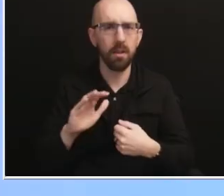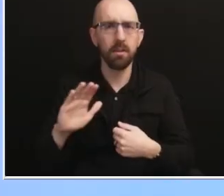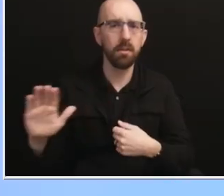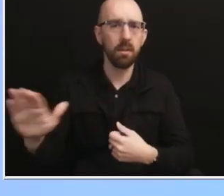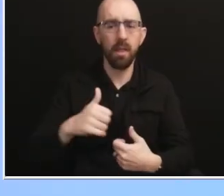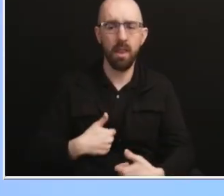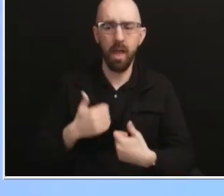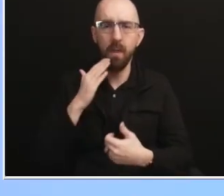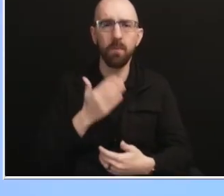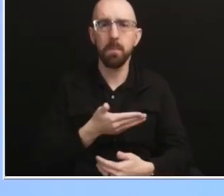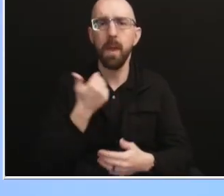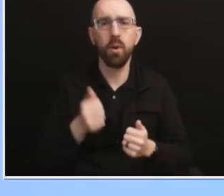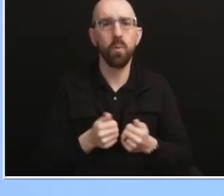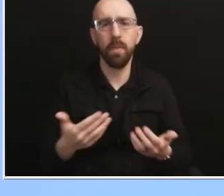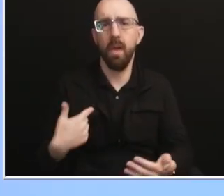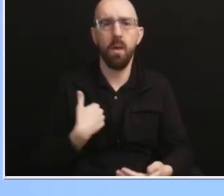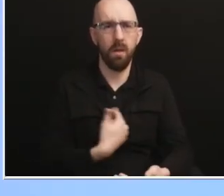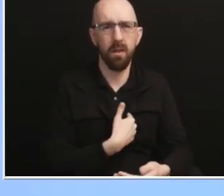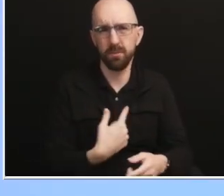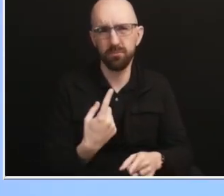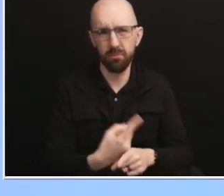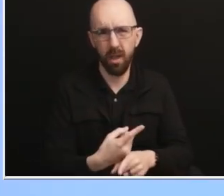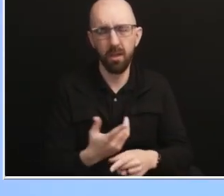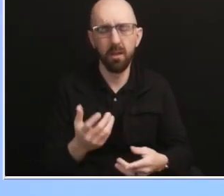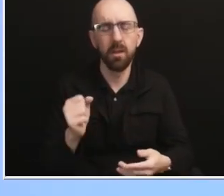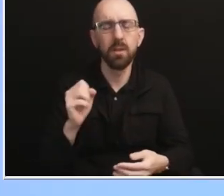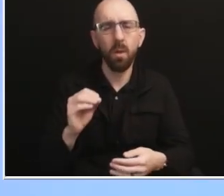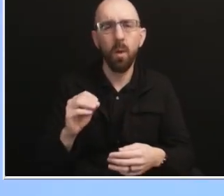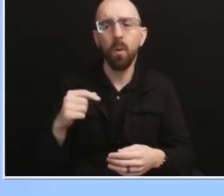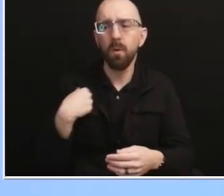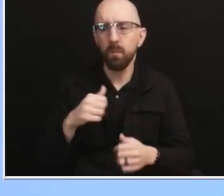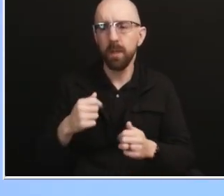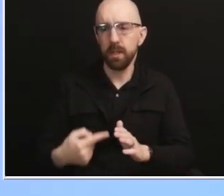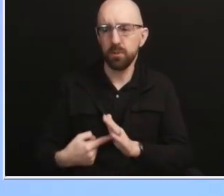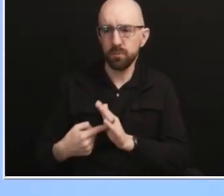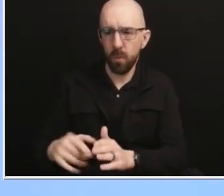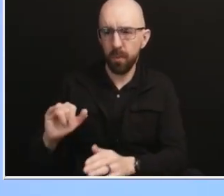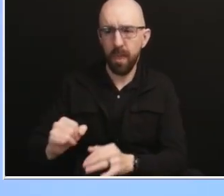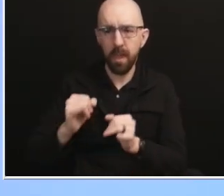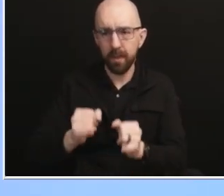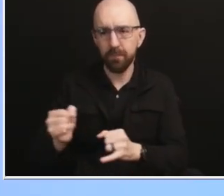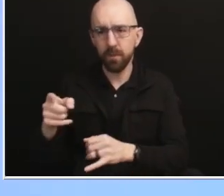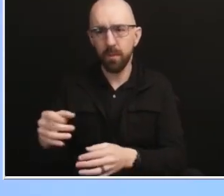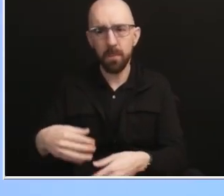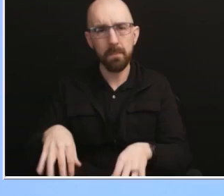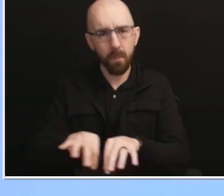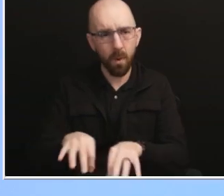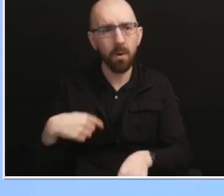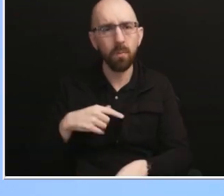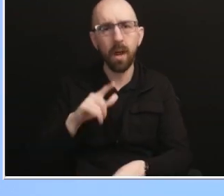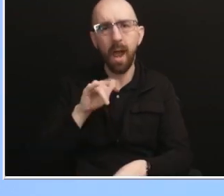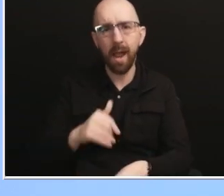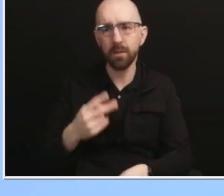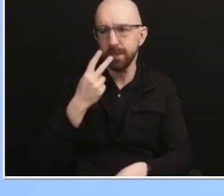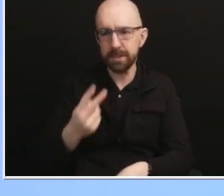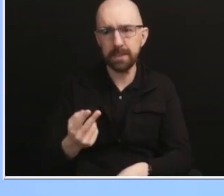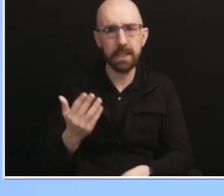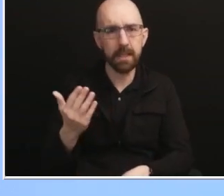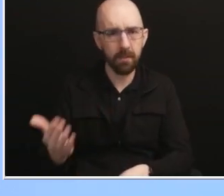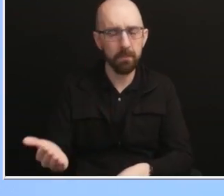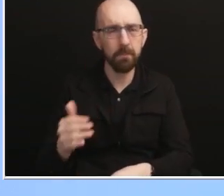us. So when we can demonstrate to the individual how important they are and that we actually see them, that's